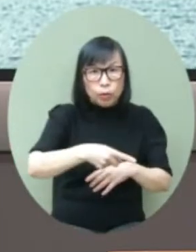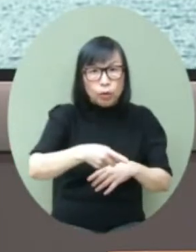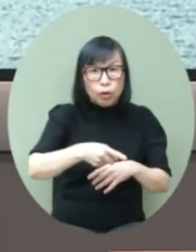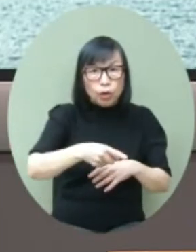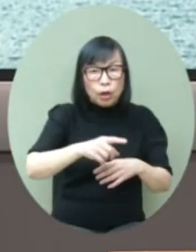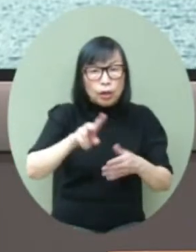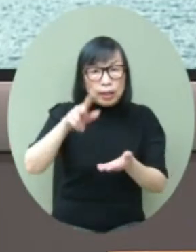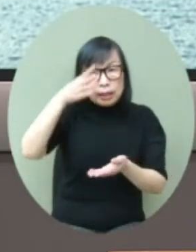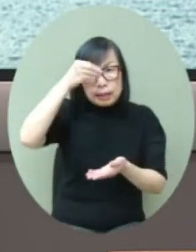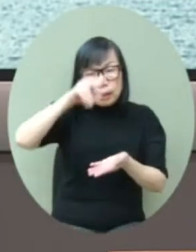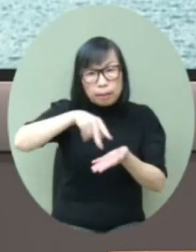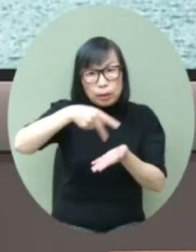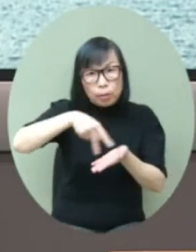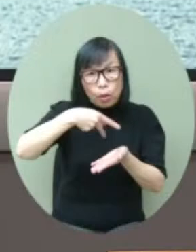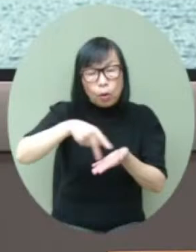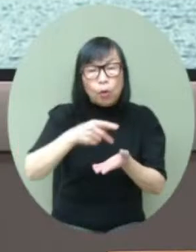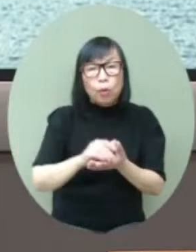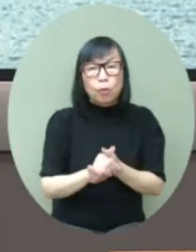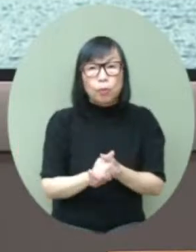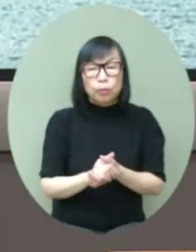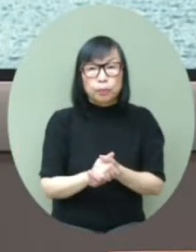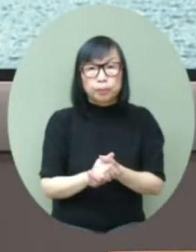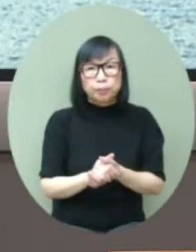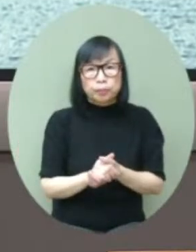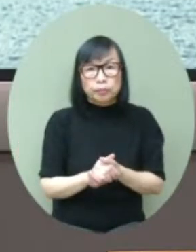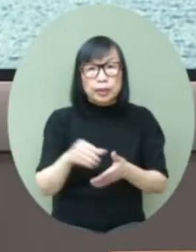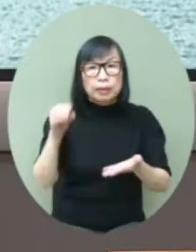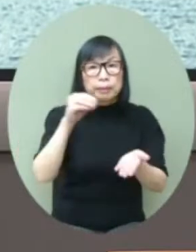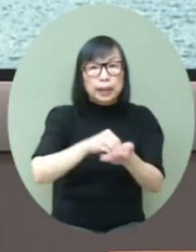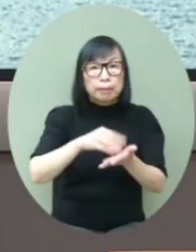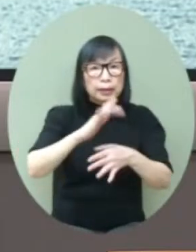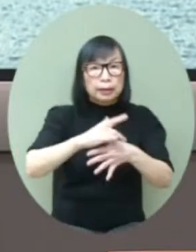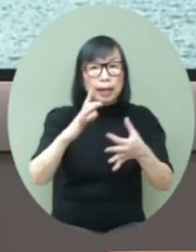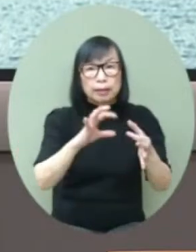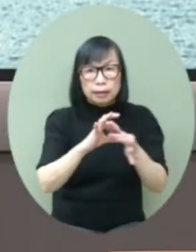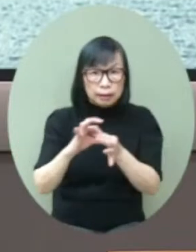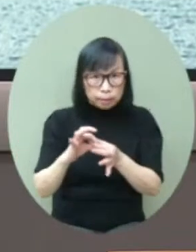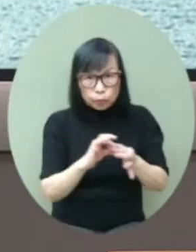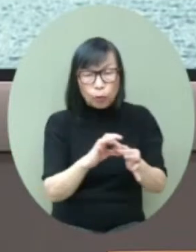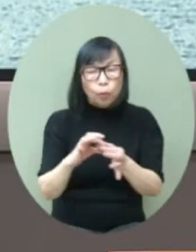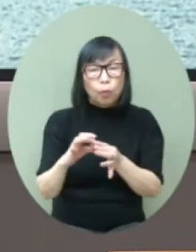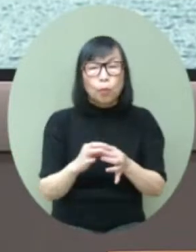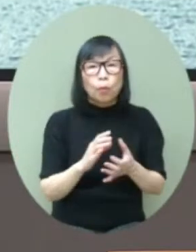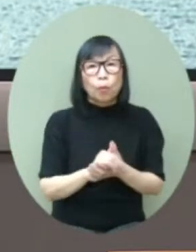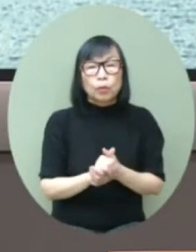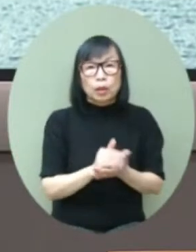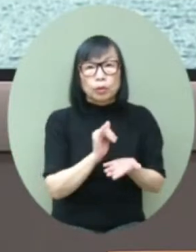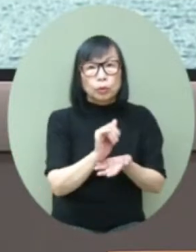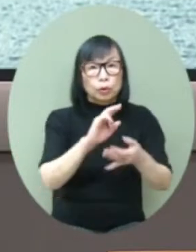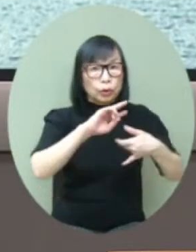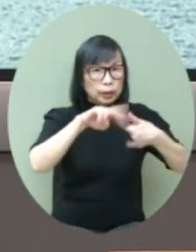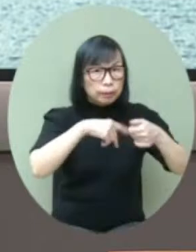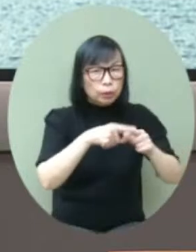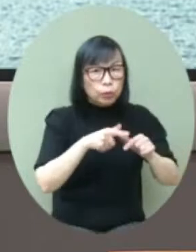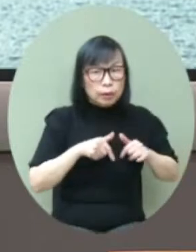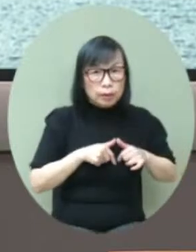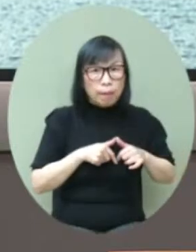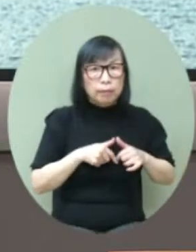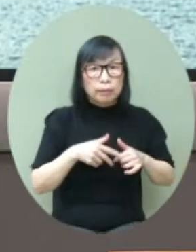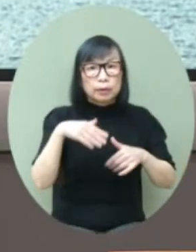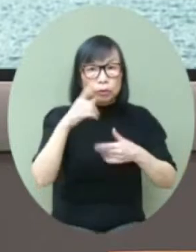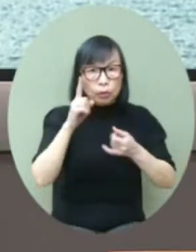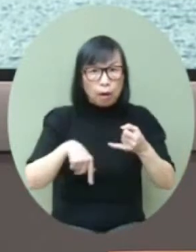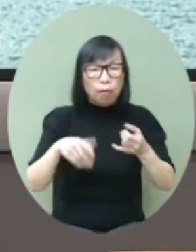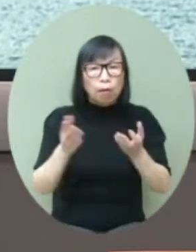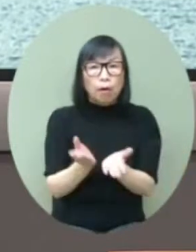12754. She was dancing at the Causeway Bay Community Center, and she is therefore identified as a close contact and sent